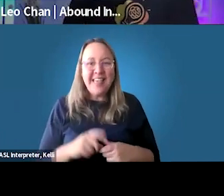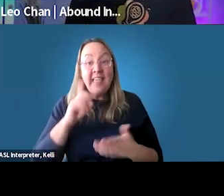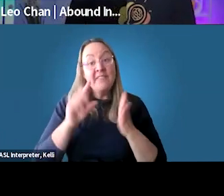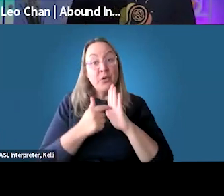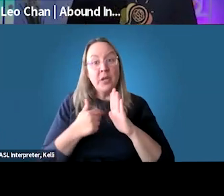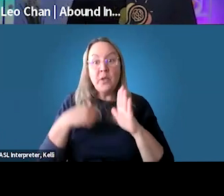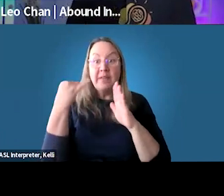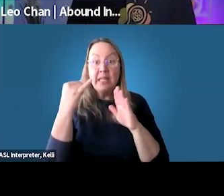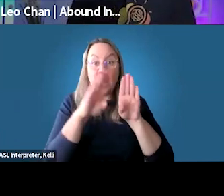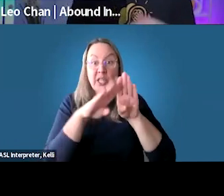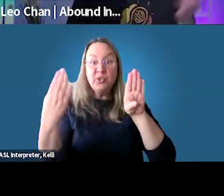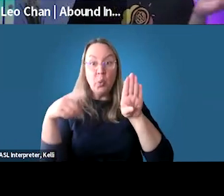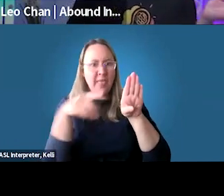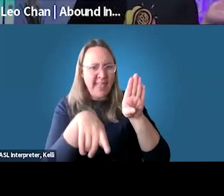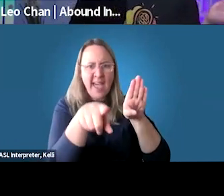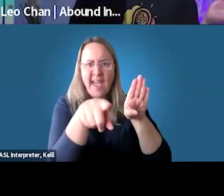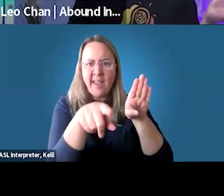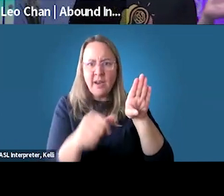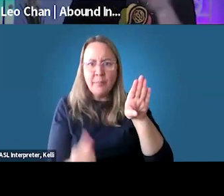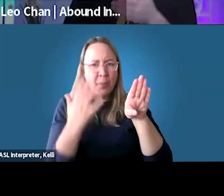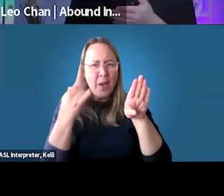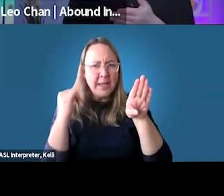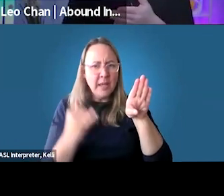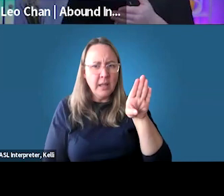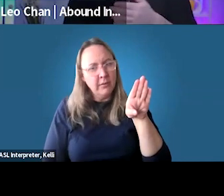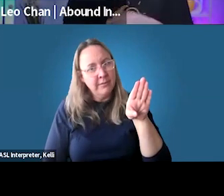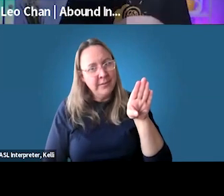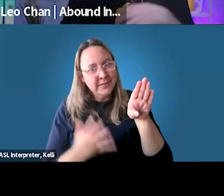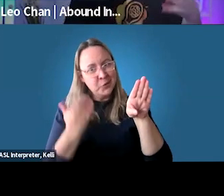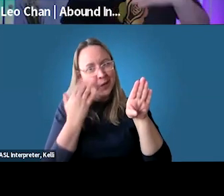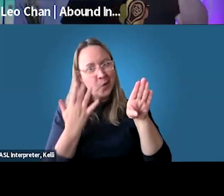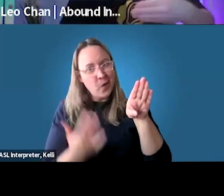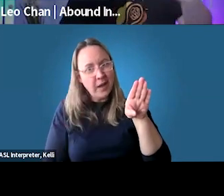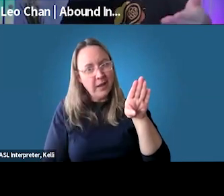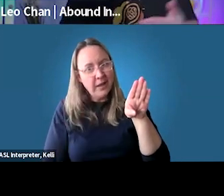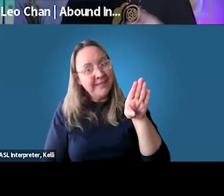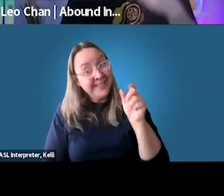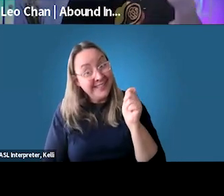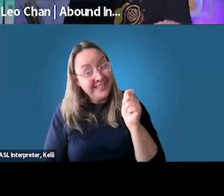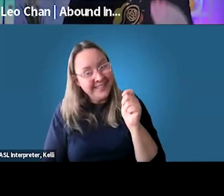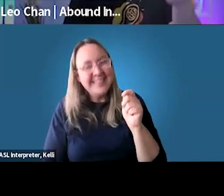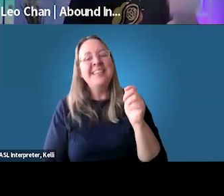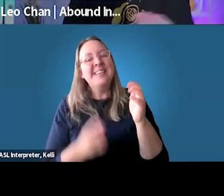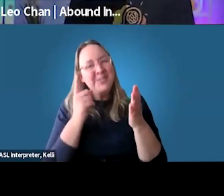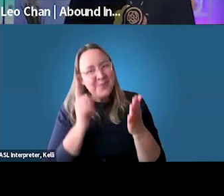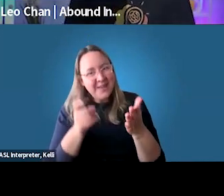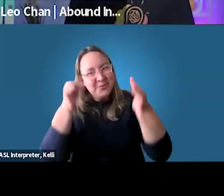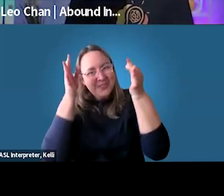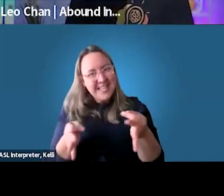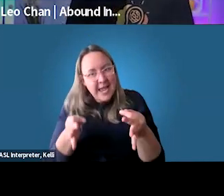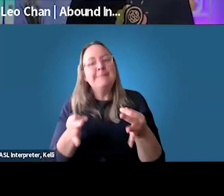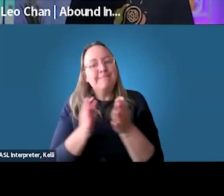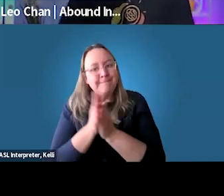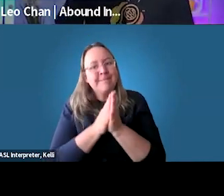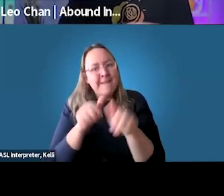there's a yellow door in this image here. Why is it yellow? Would you like to know why it's yellow? Right? We have to make that choice to engage with our